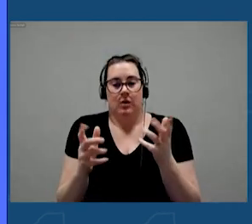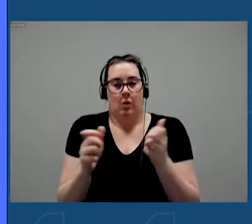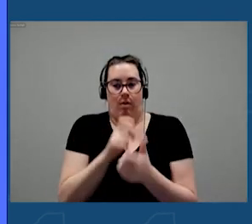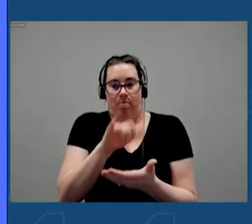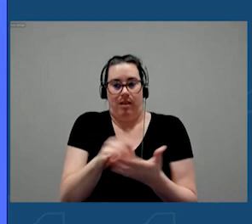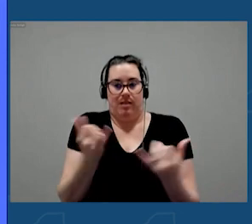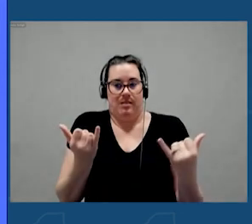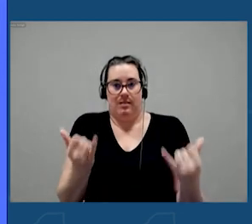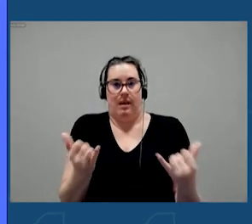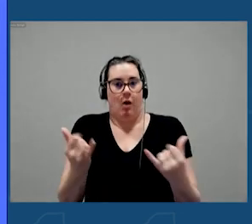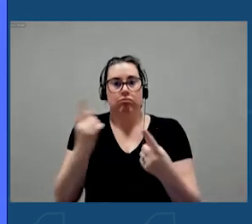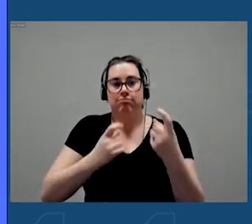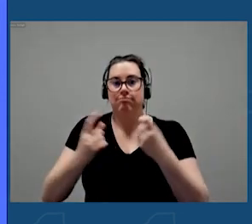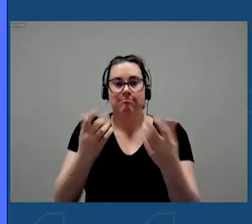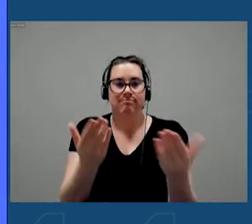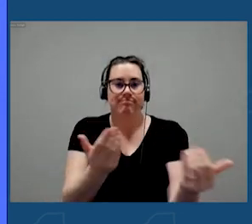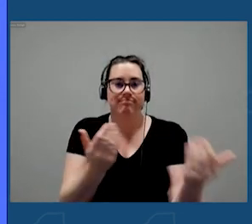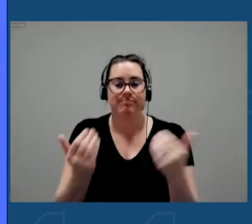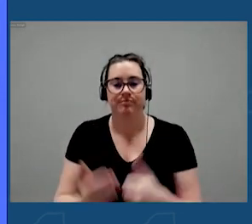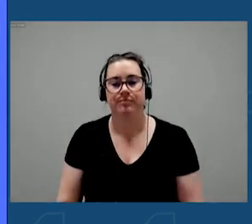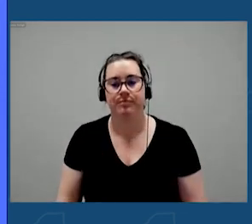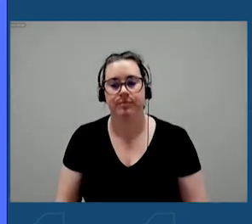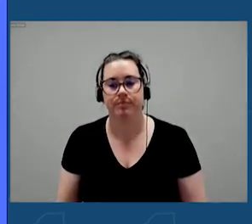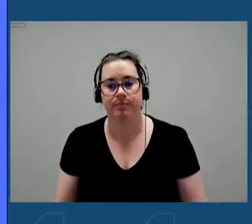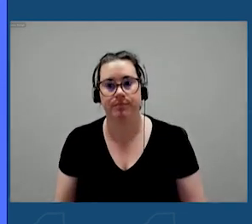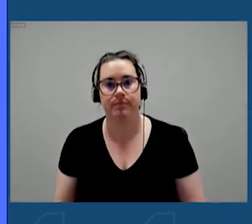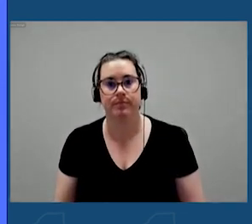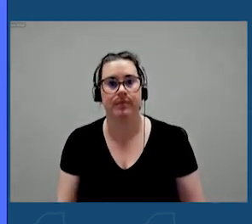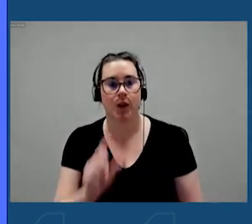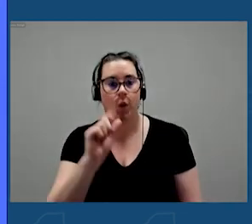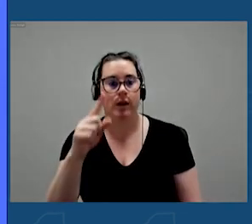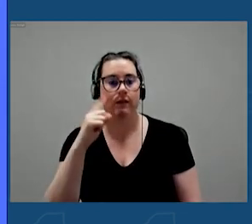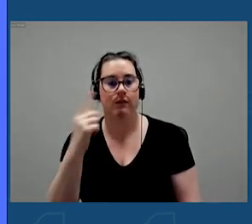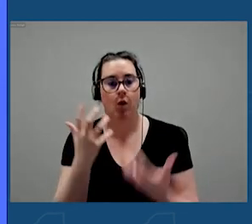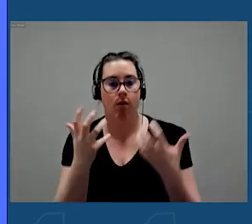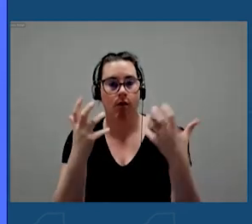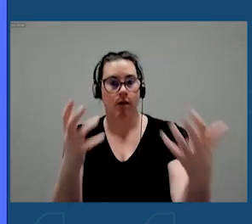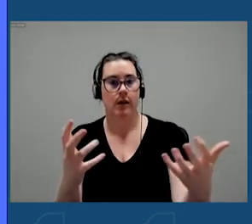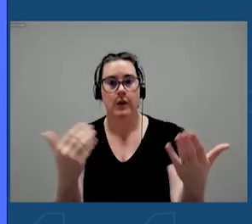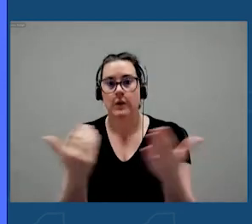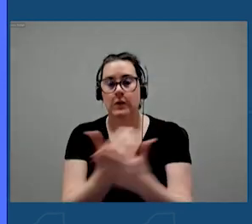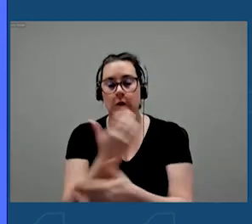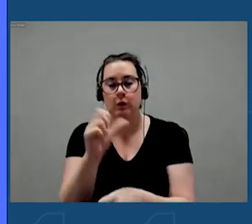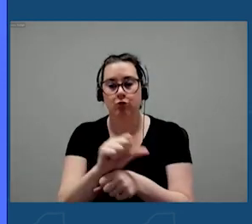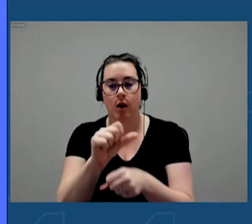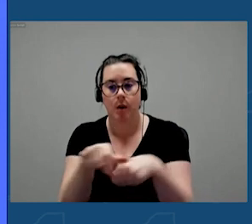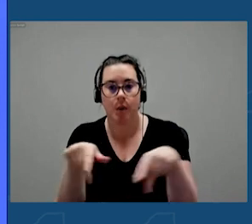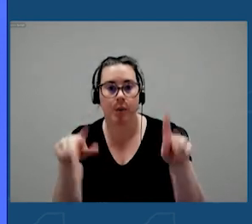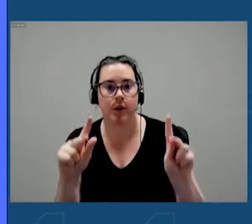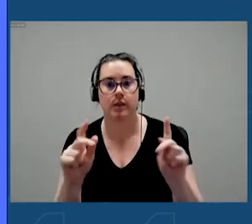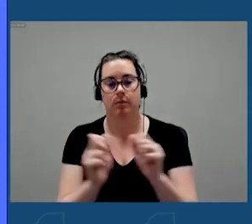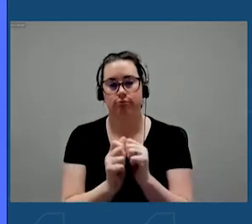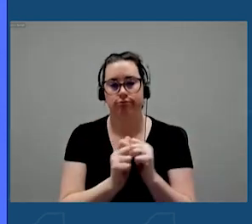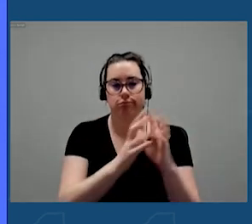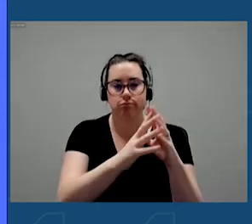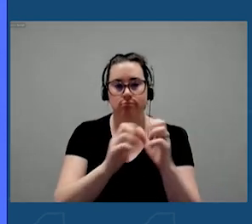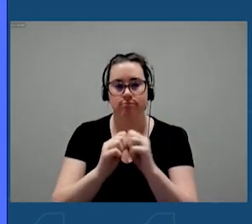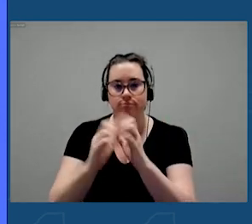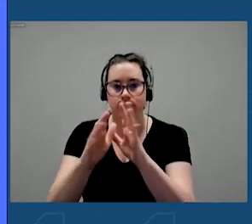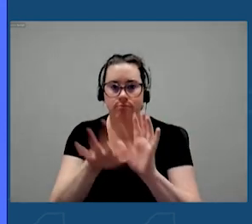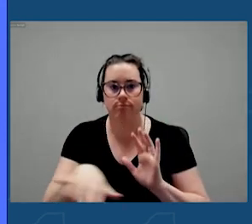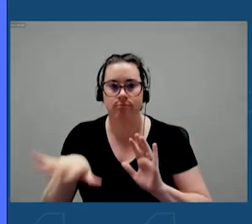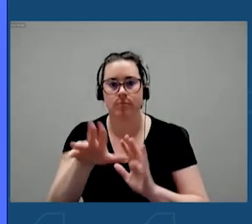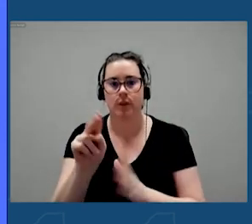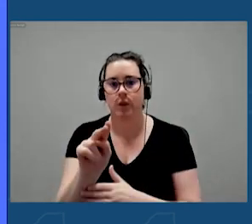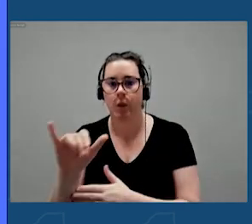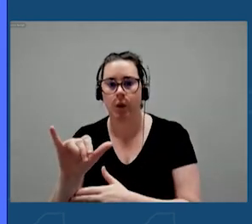let's get some questions, Billy. Our question from the audience is, with all the new job opportunities that are booming throughout New York, what is the state doing